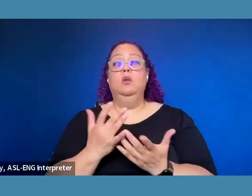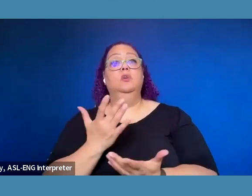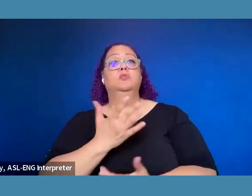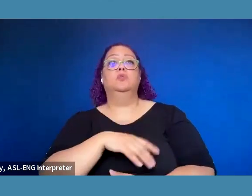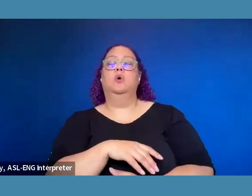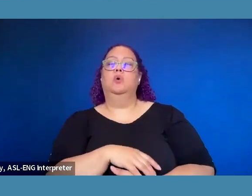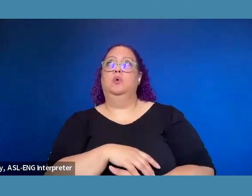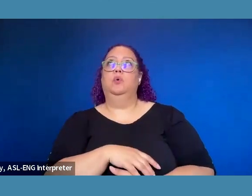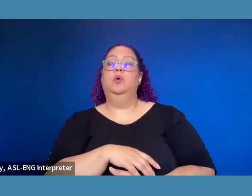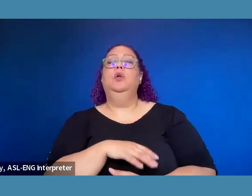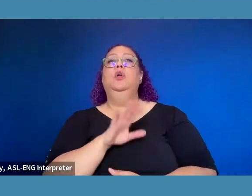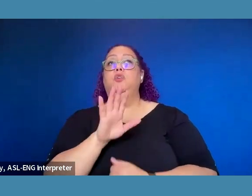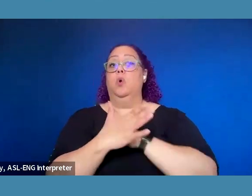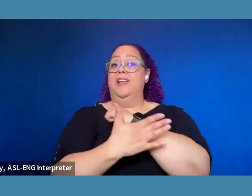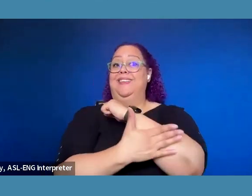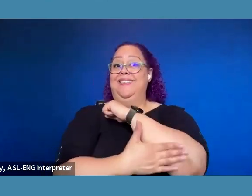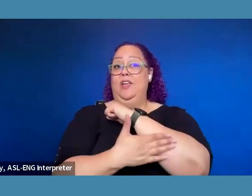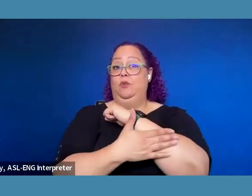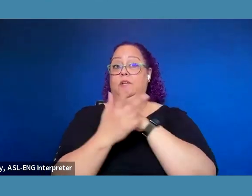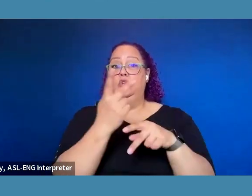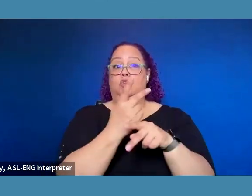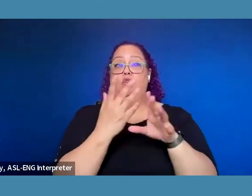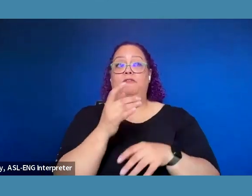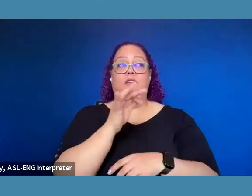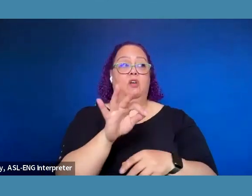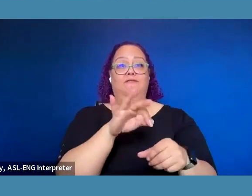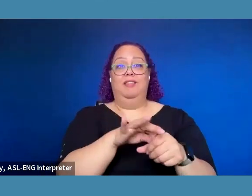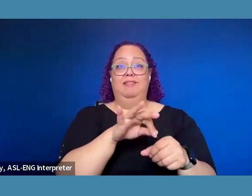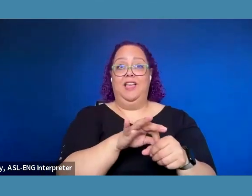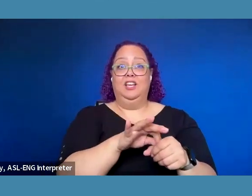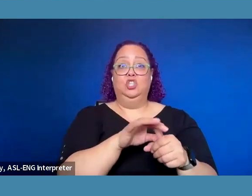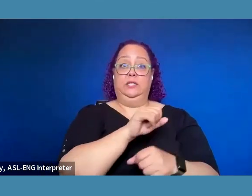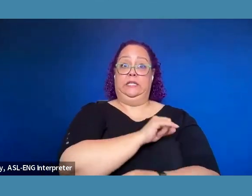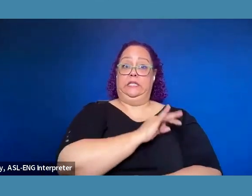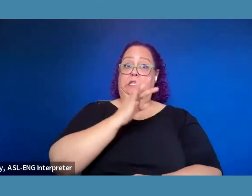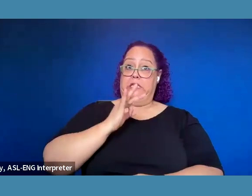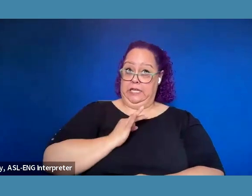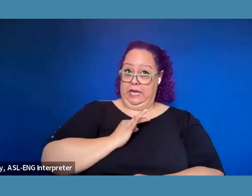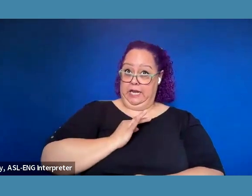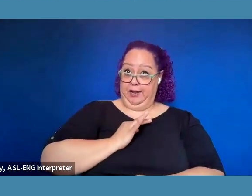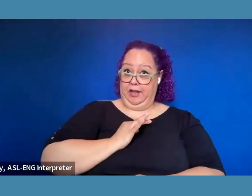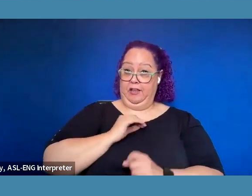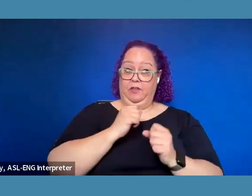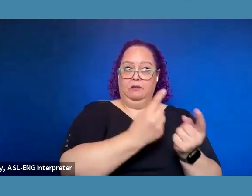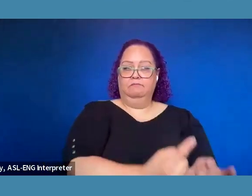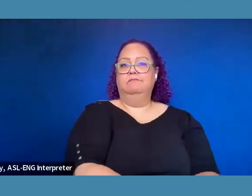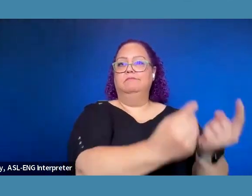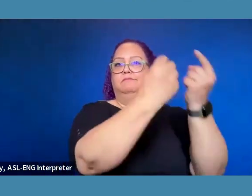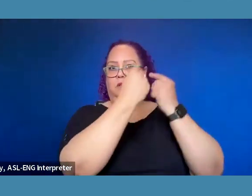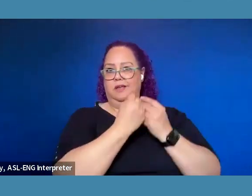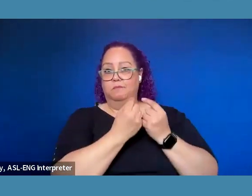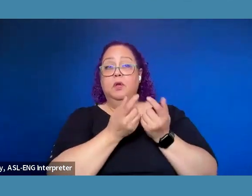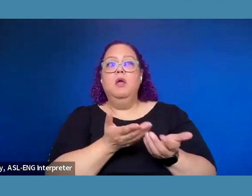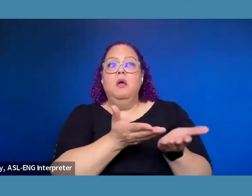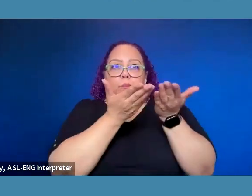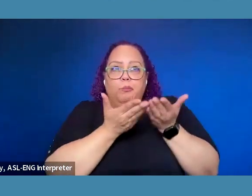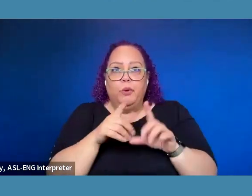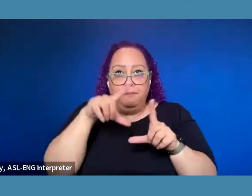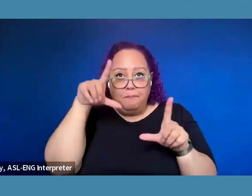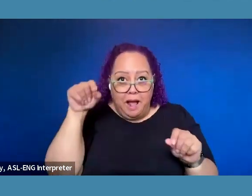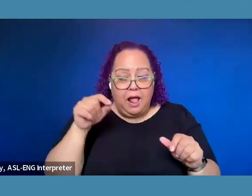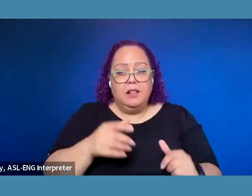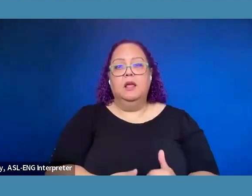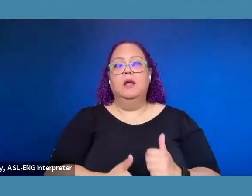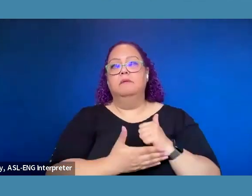your county supervisor of elections can come out to the actual facility and bring your ballot and assist with voting, and